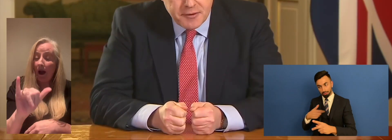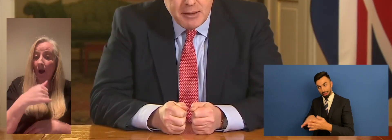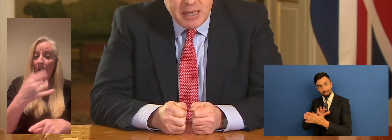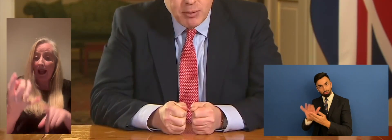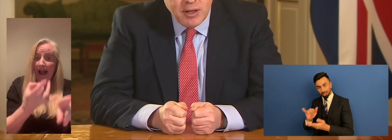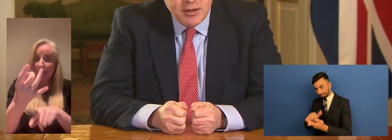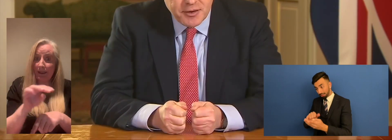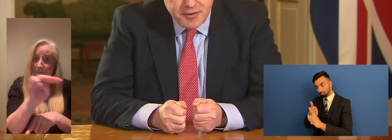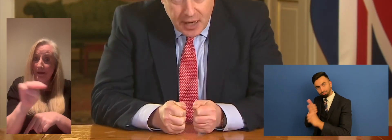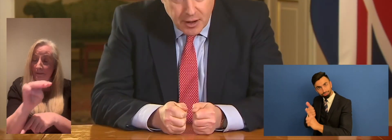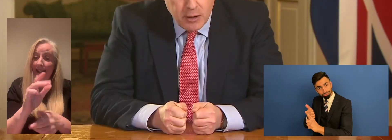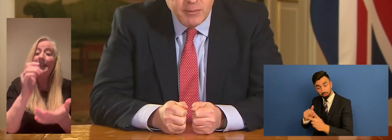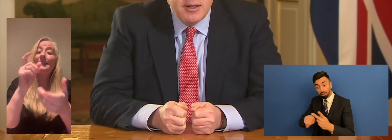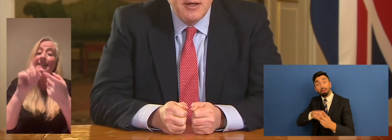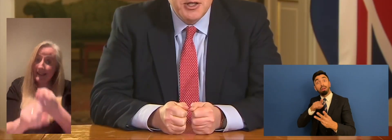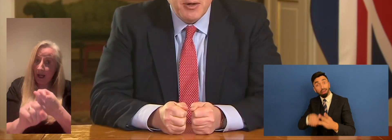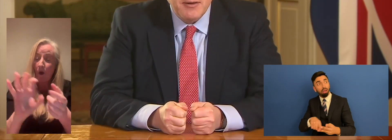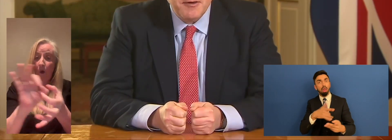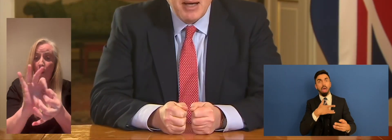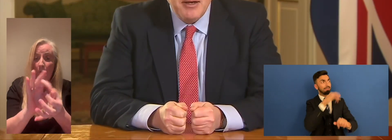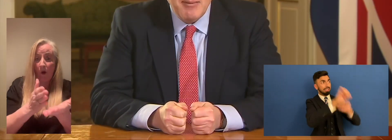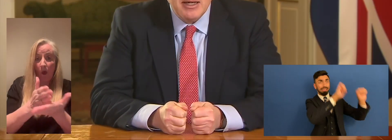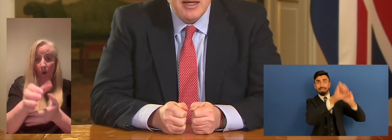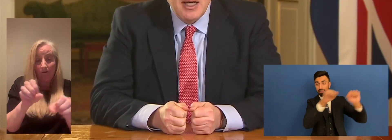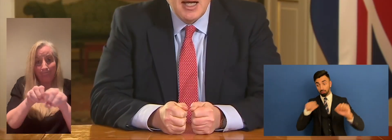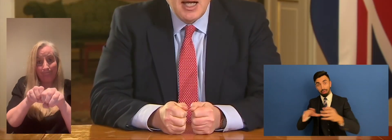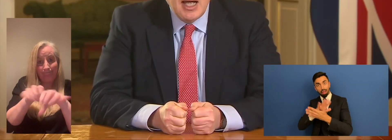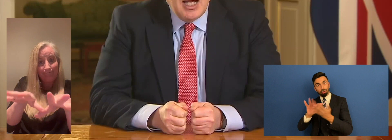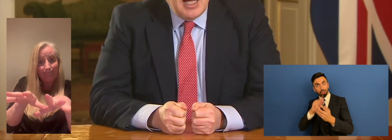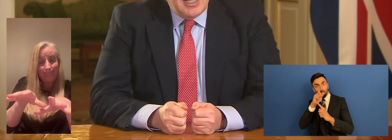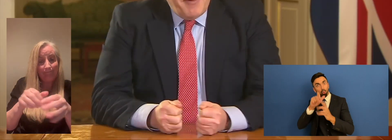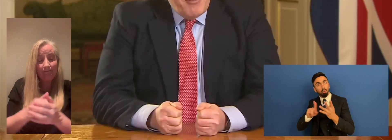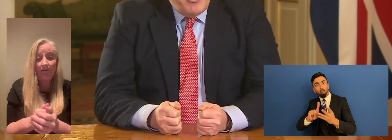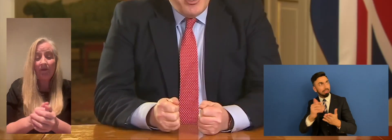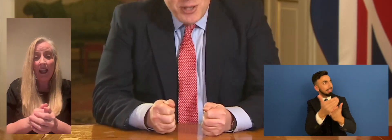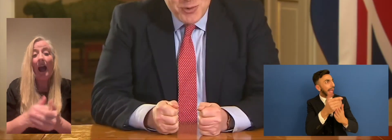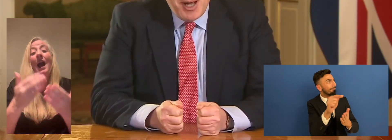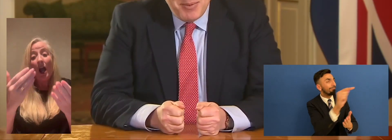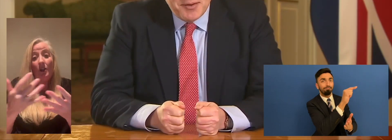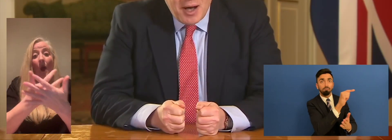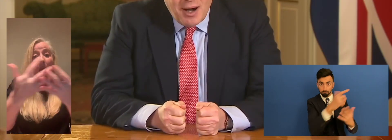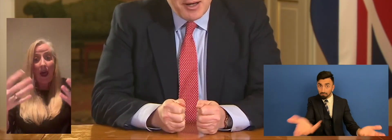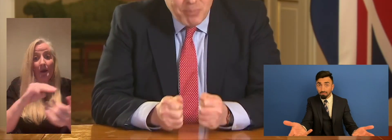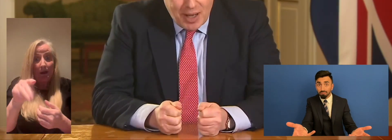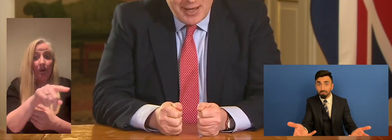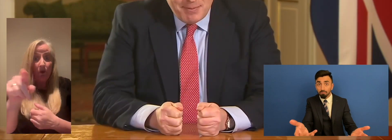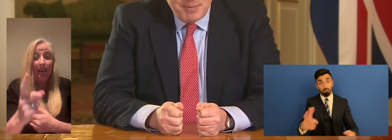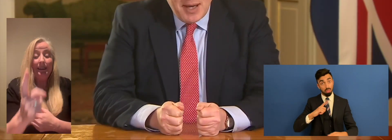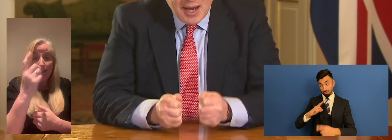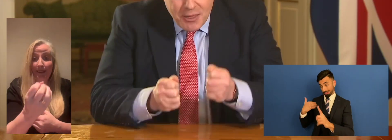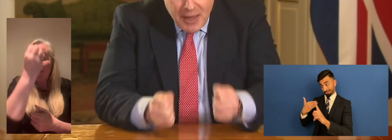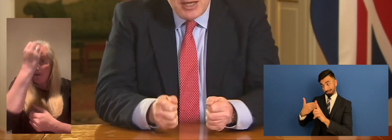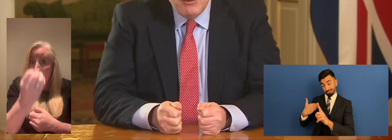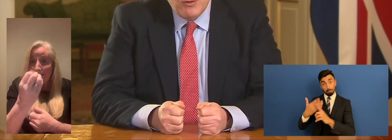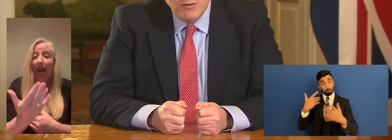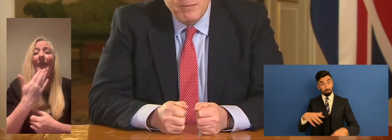been asking people to stay at home during this pandemic. And though huge numbers are complying,